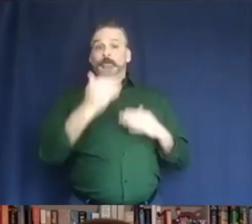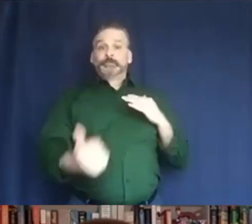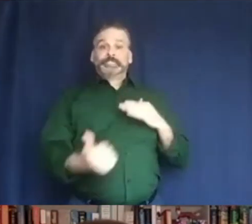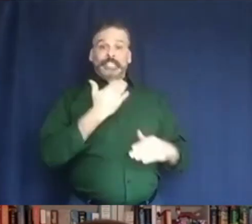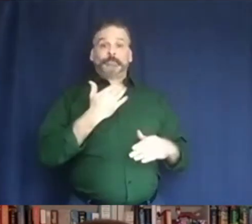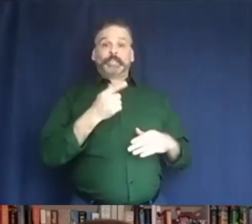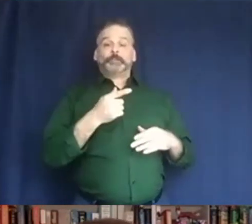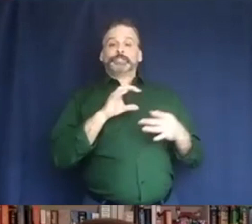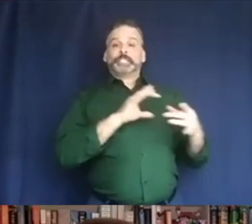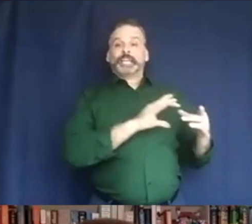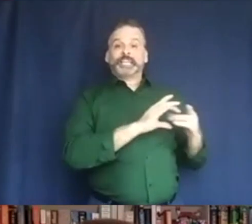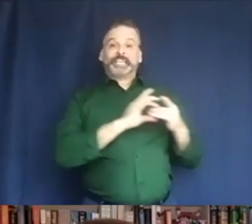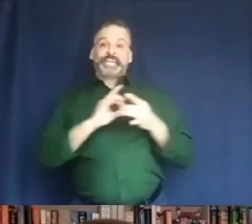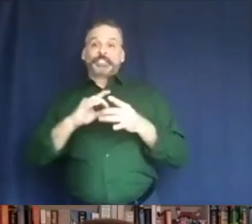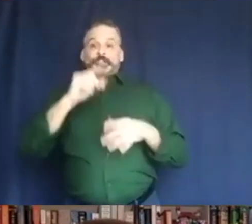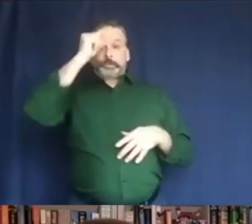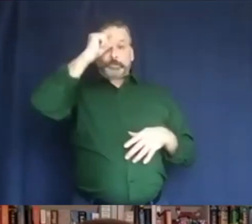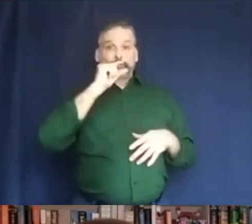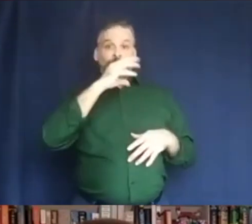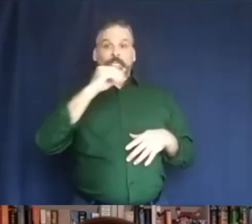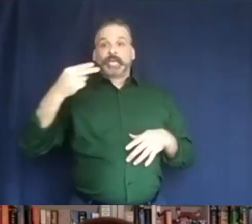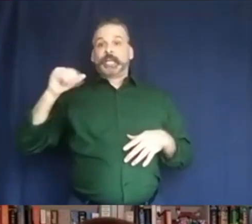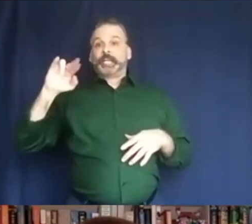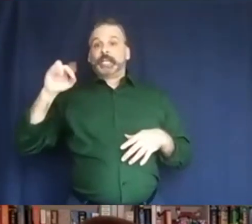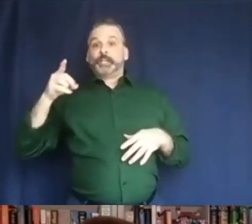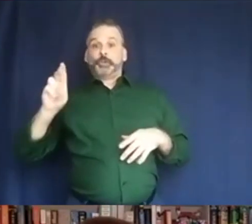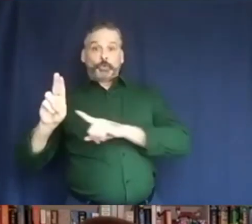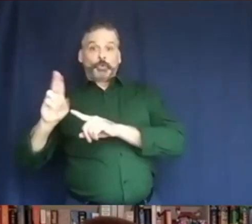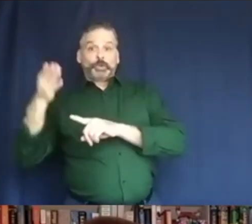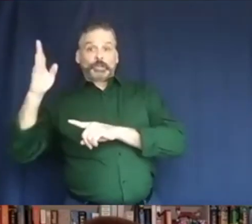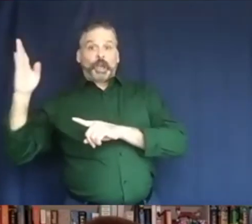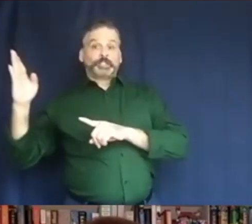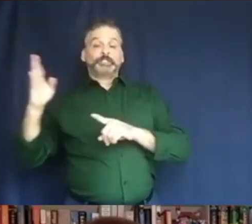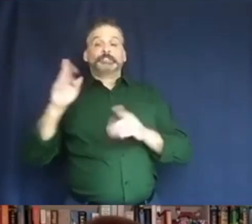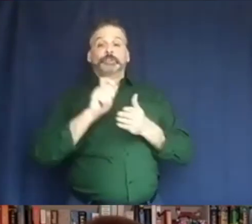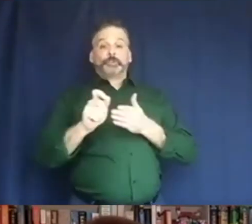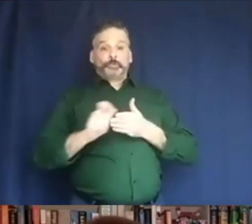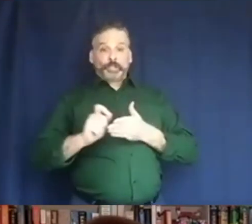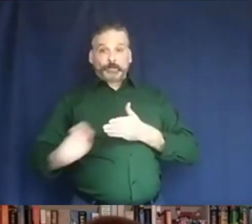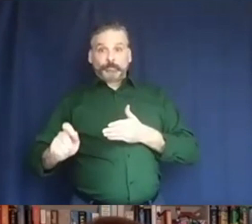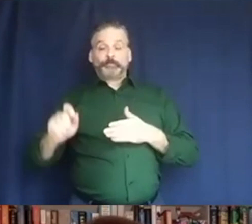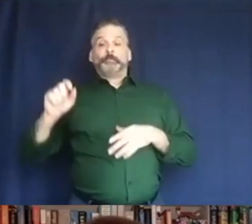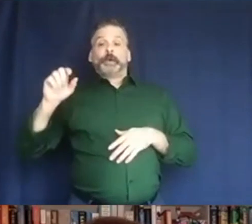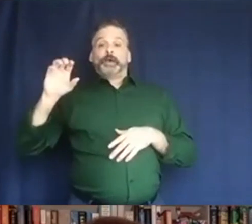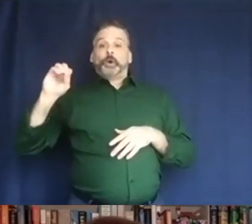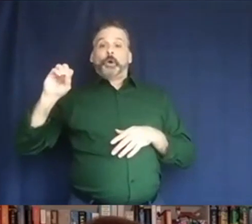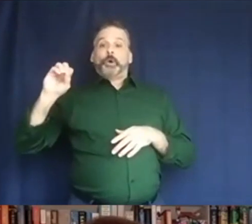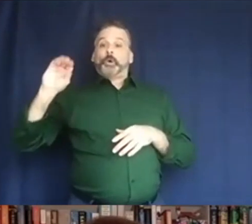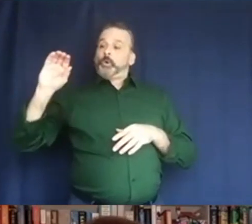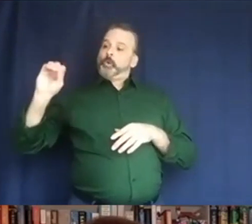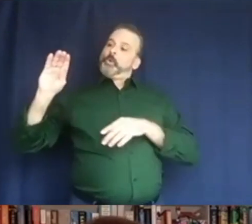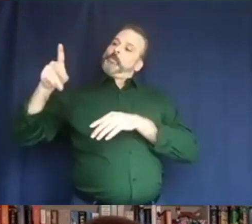which was the connections between the Greek and the Hindu gods, which was written by an author called Devdutt Patnaik, who was an